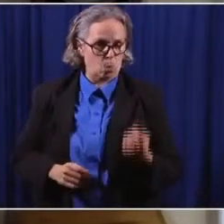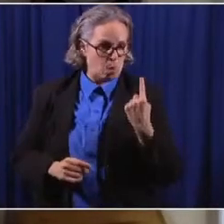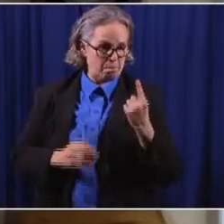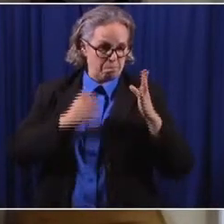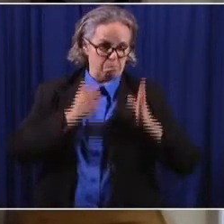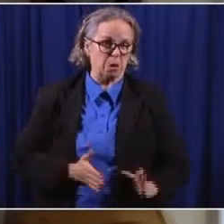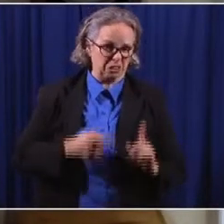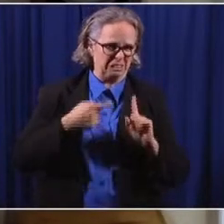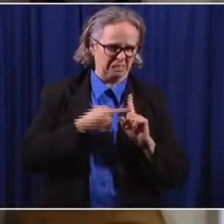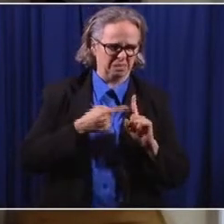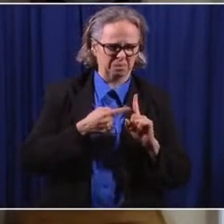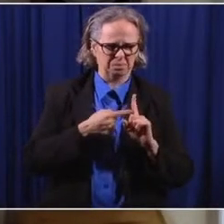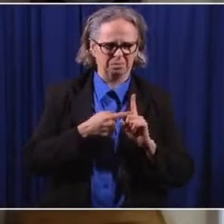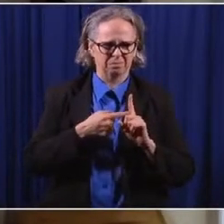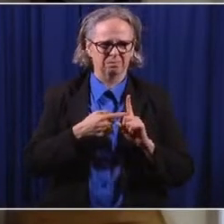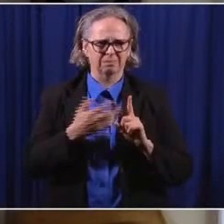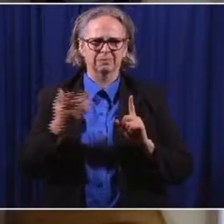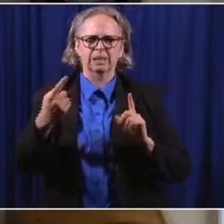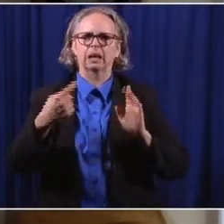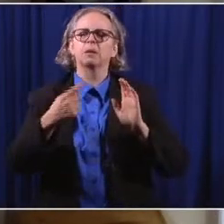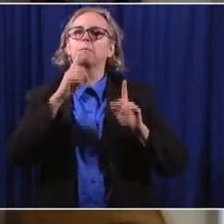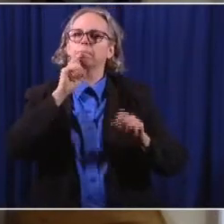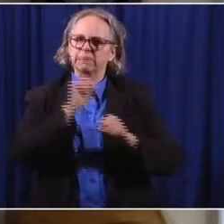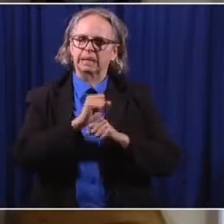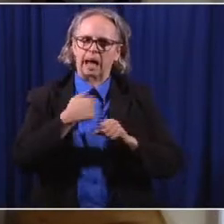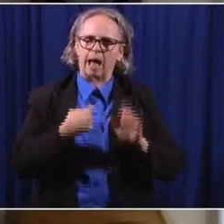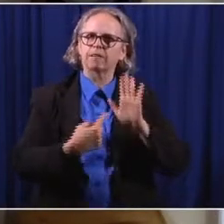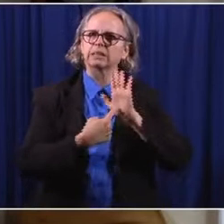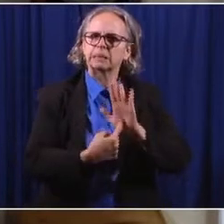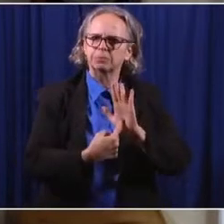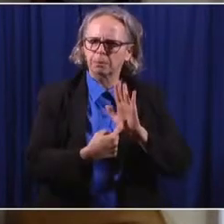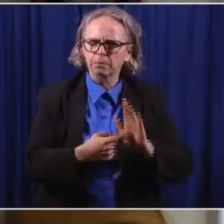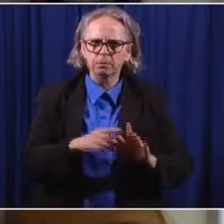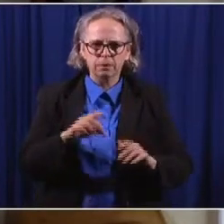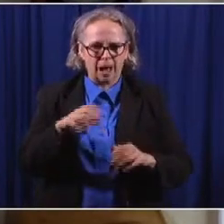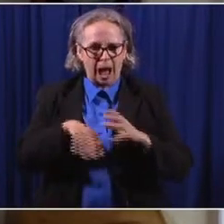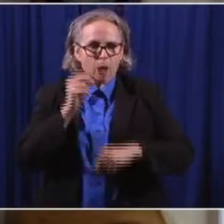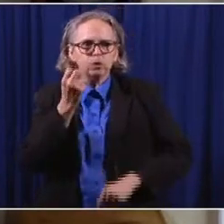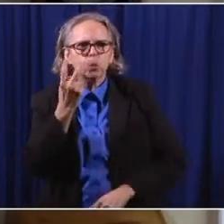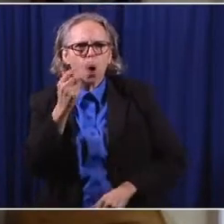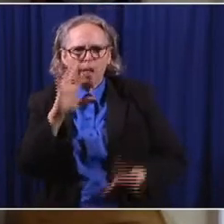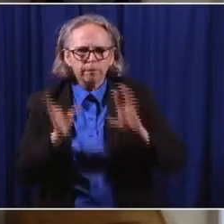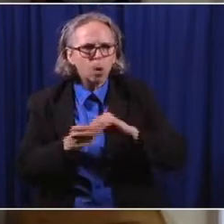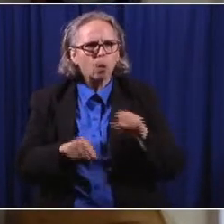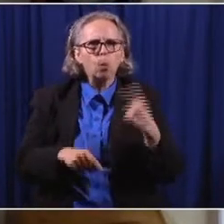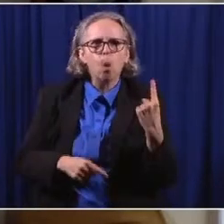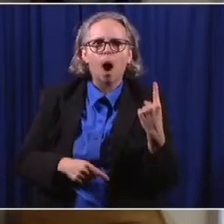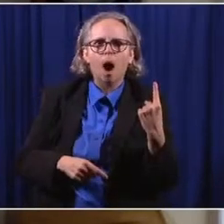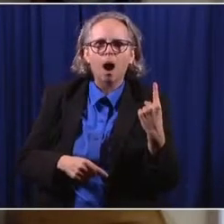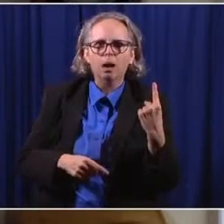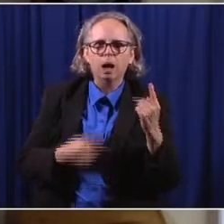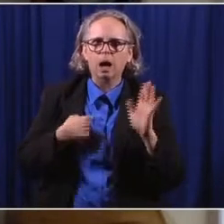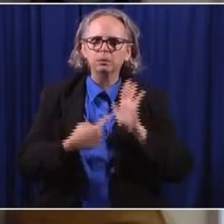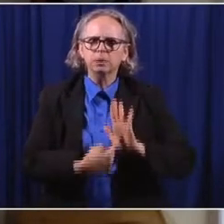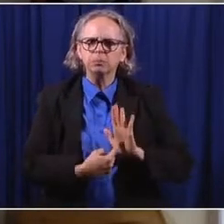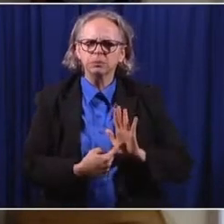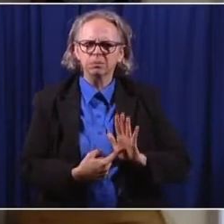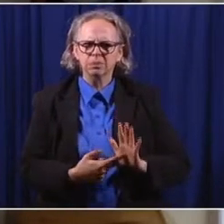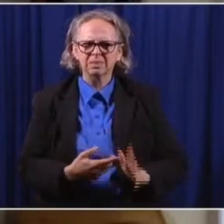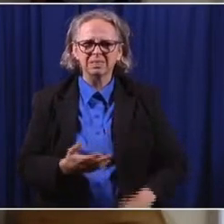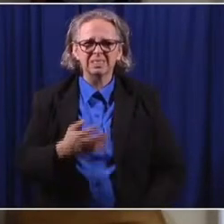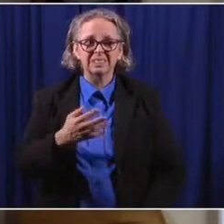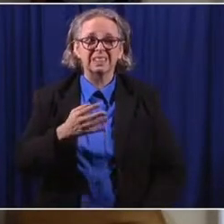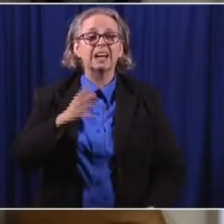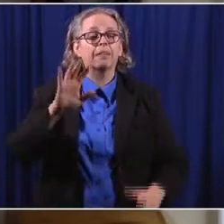with symptoms. The cases range in age from 29 to 81, and 4 people have